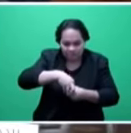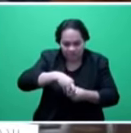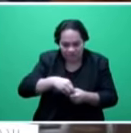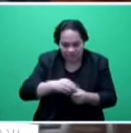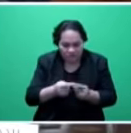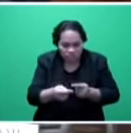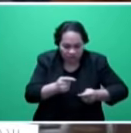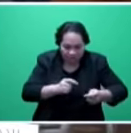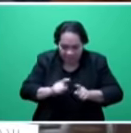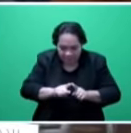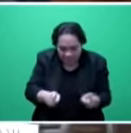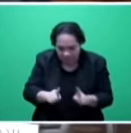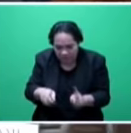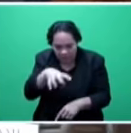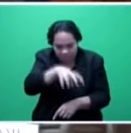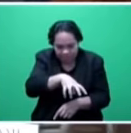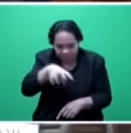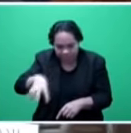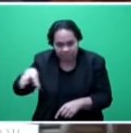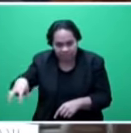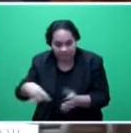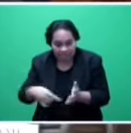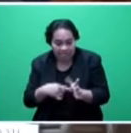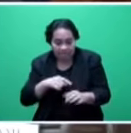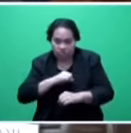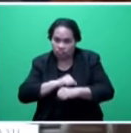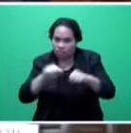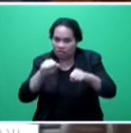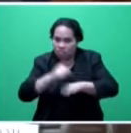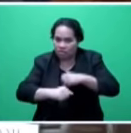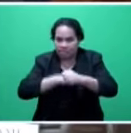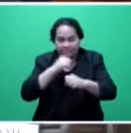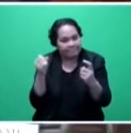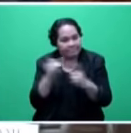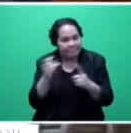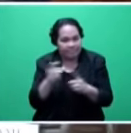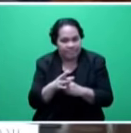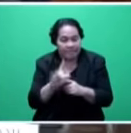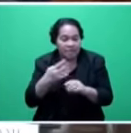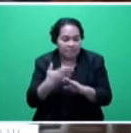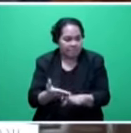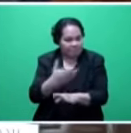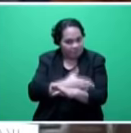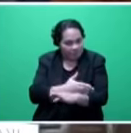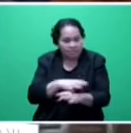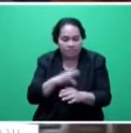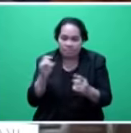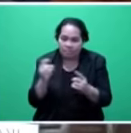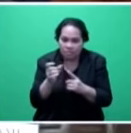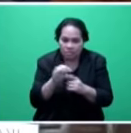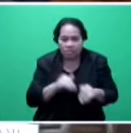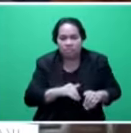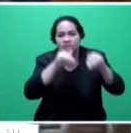blocs. The tariff structure is an important consideration and prerequisite in order to be part